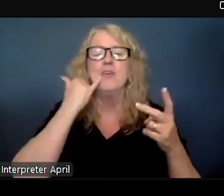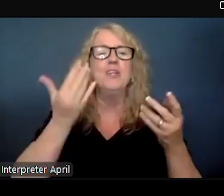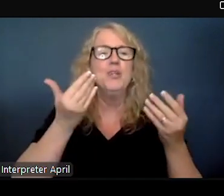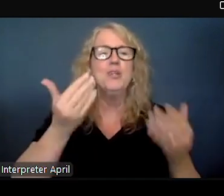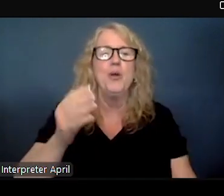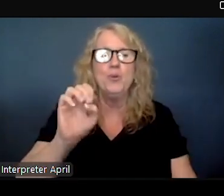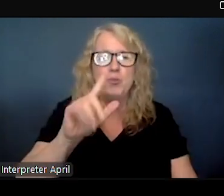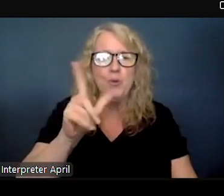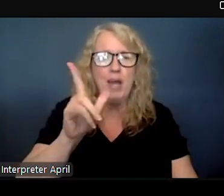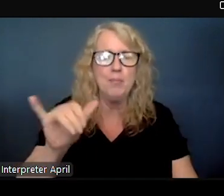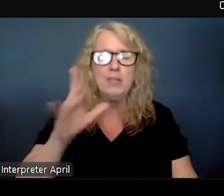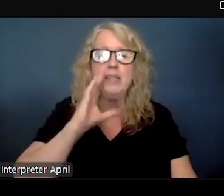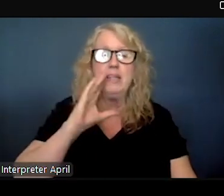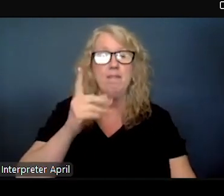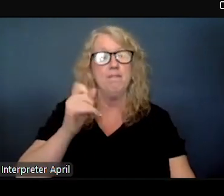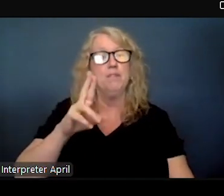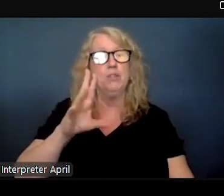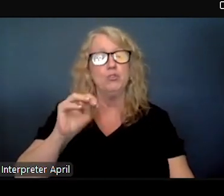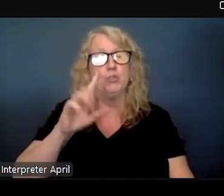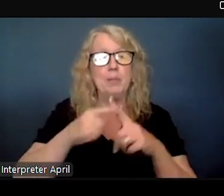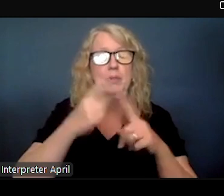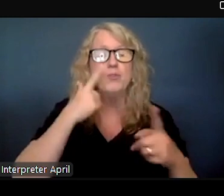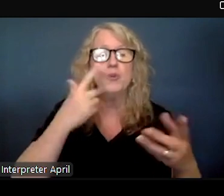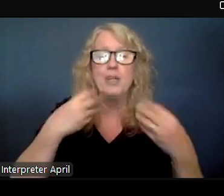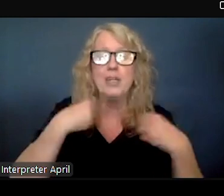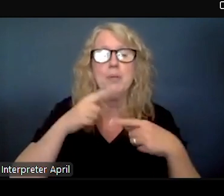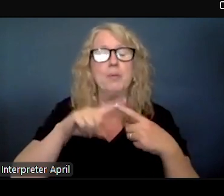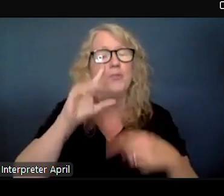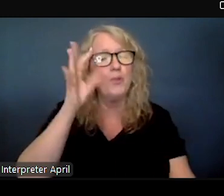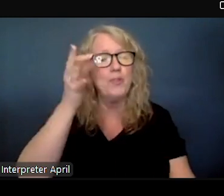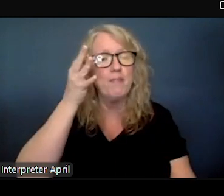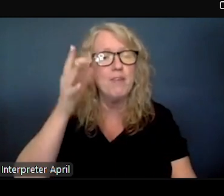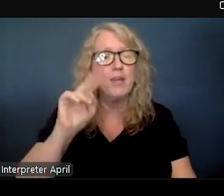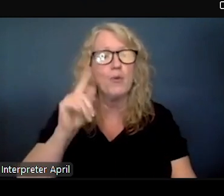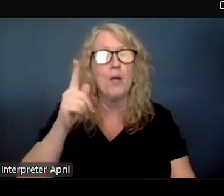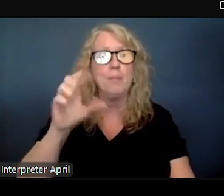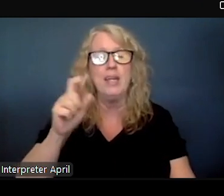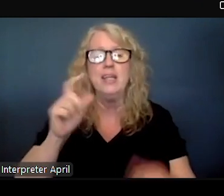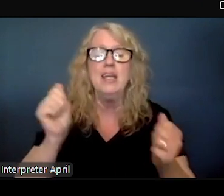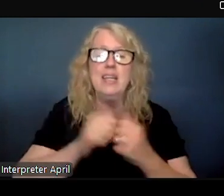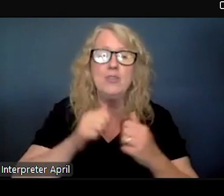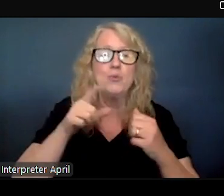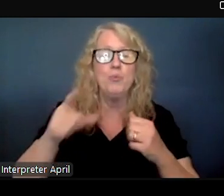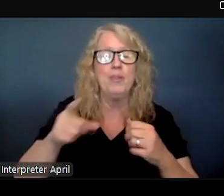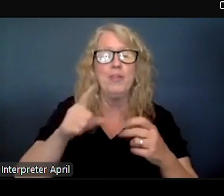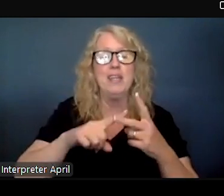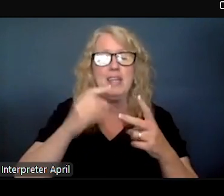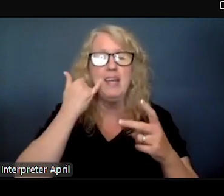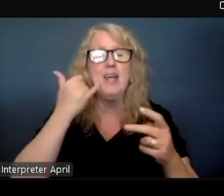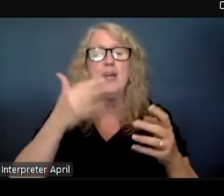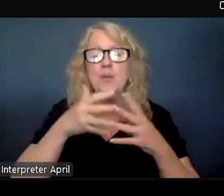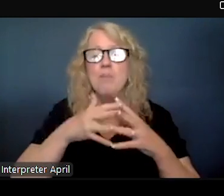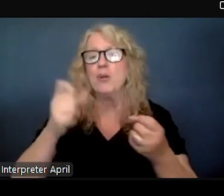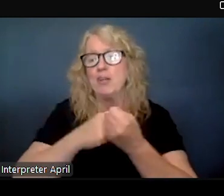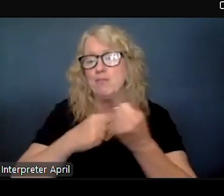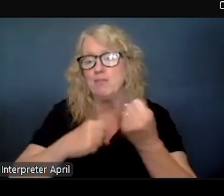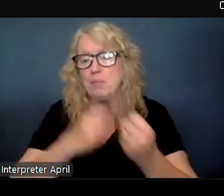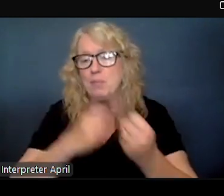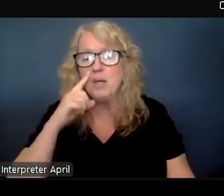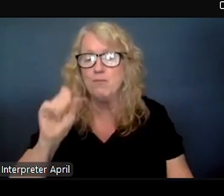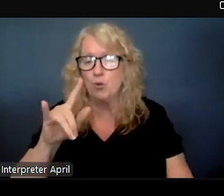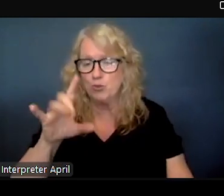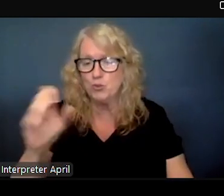to Emily Feltrin to give us the federal update. Emily is with the American Foundation for